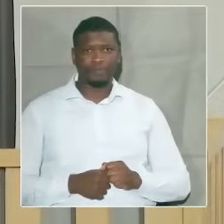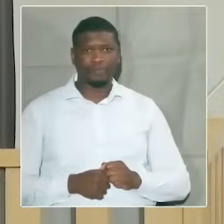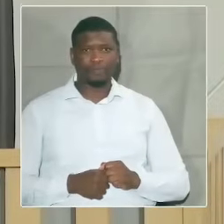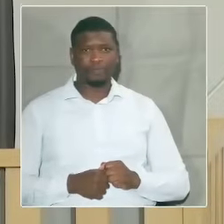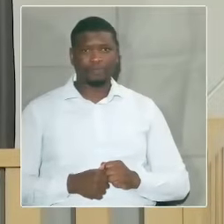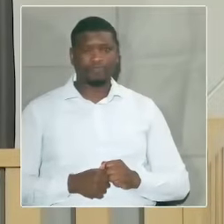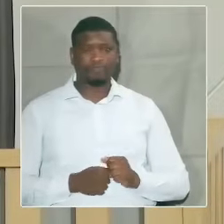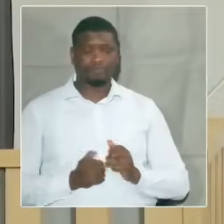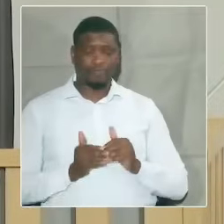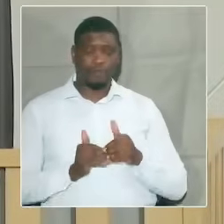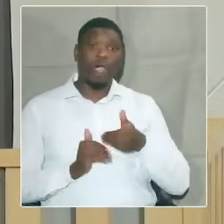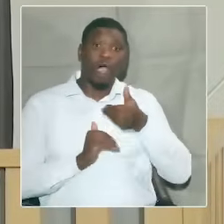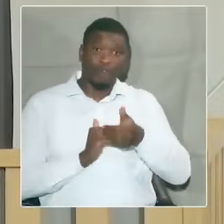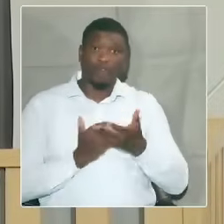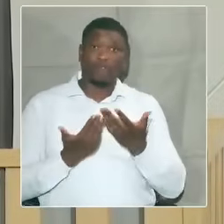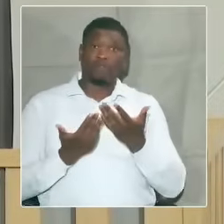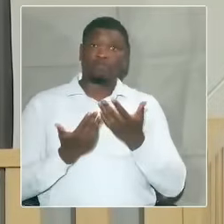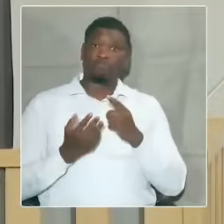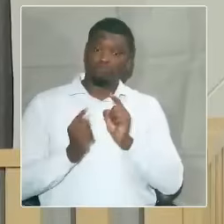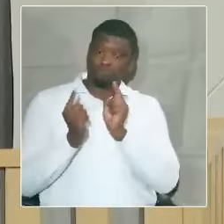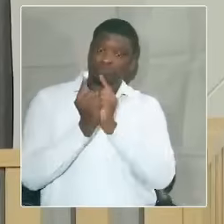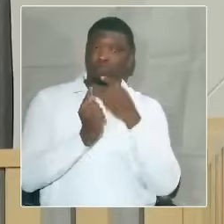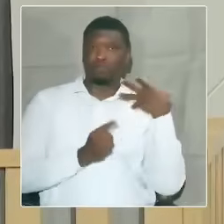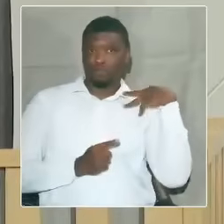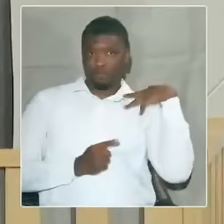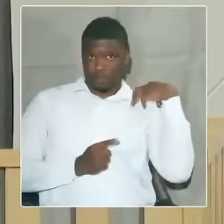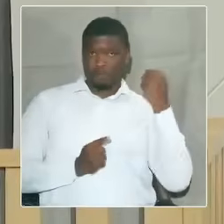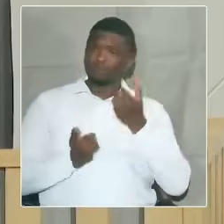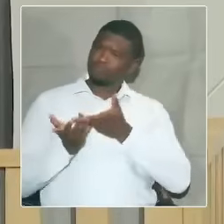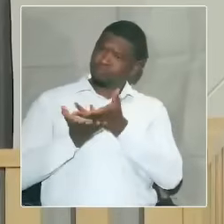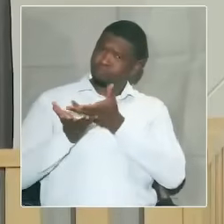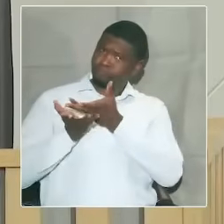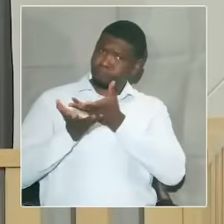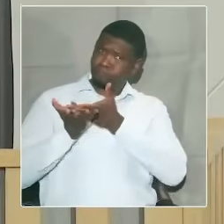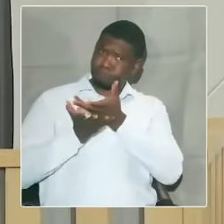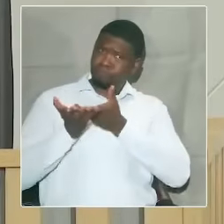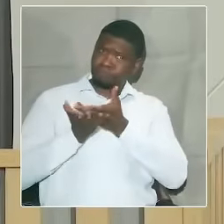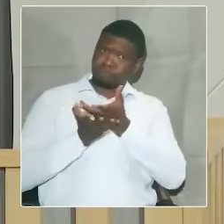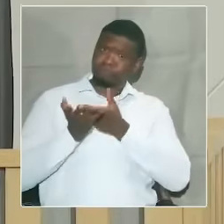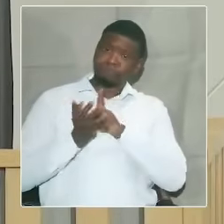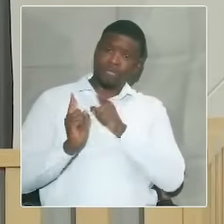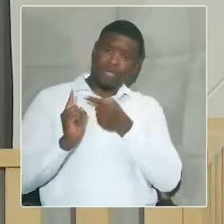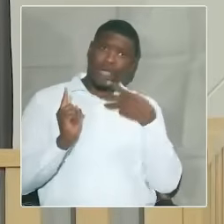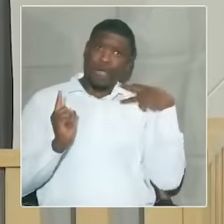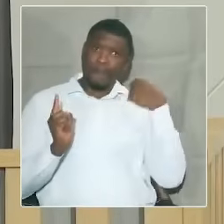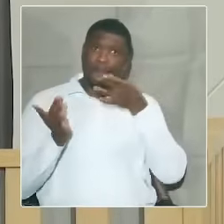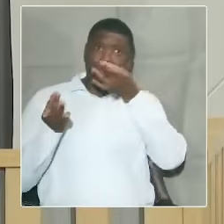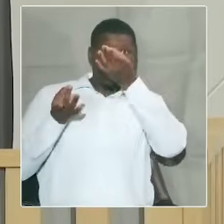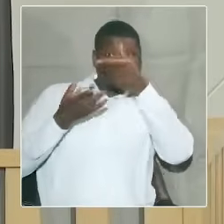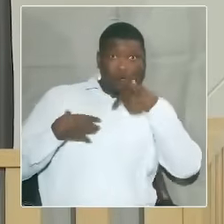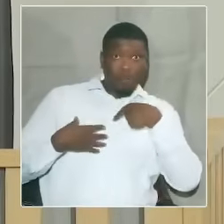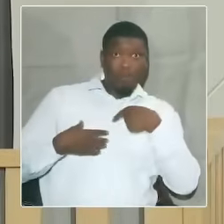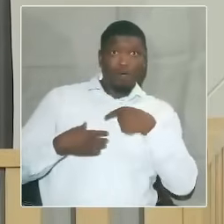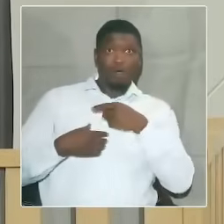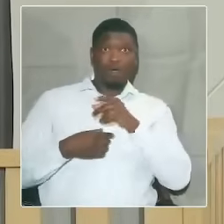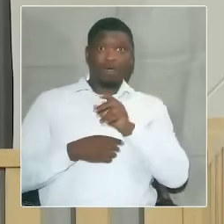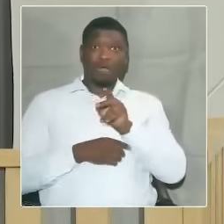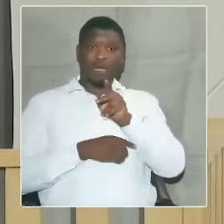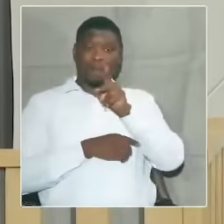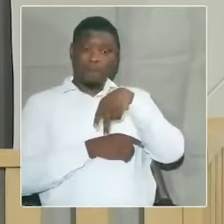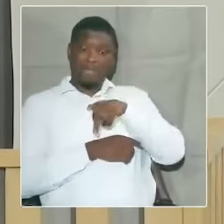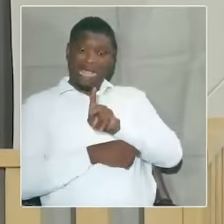this, at no point during our interaction did the minister indicate any intention to disband the